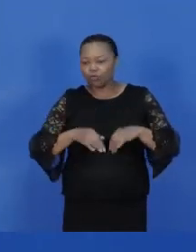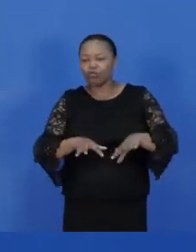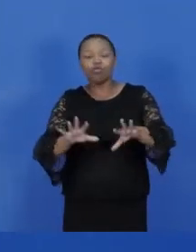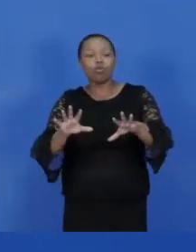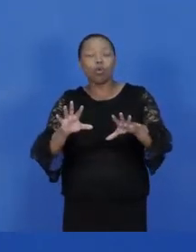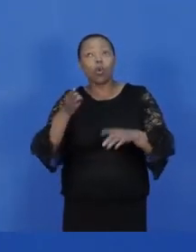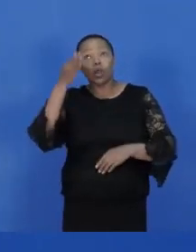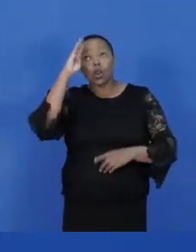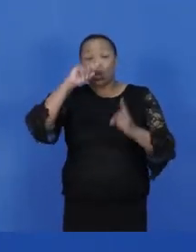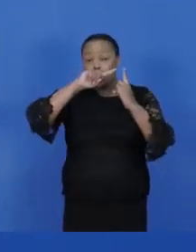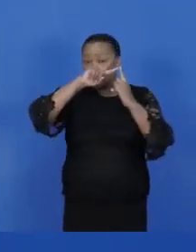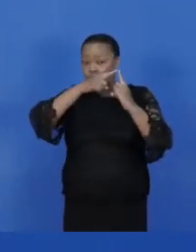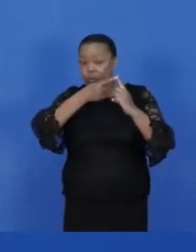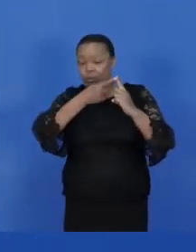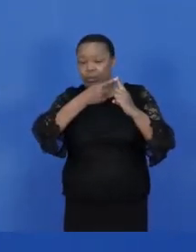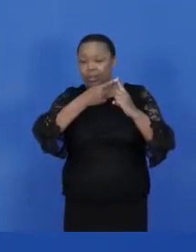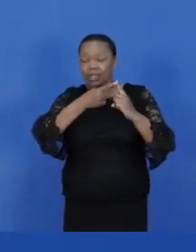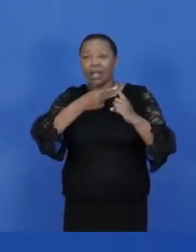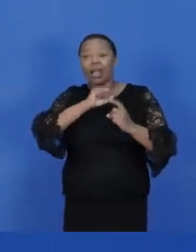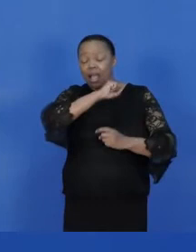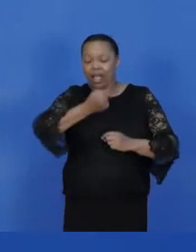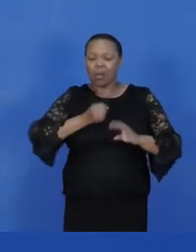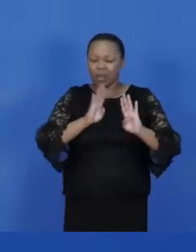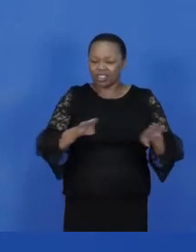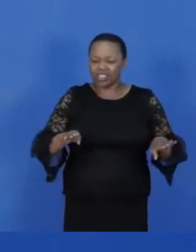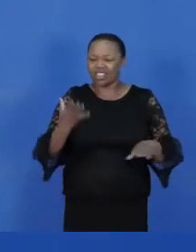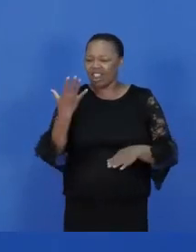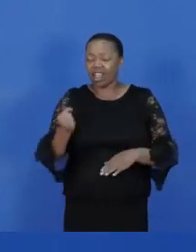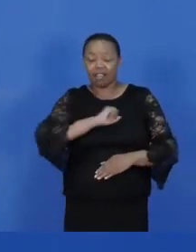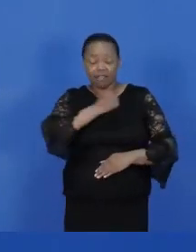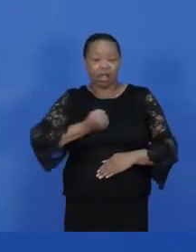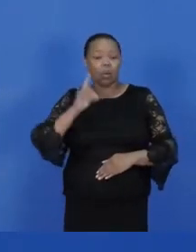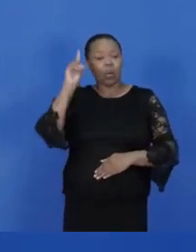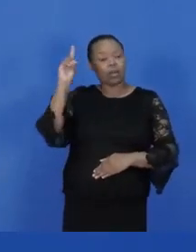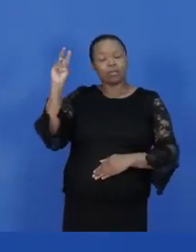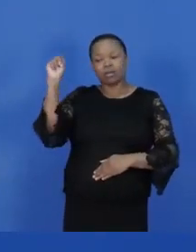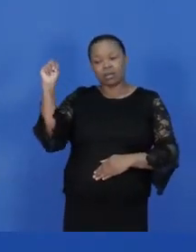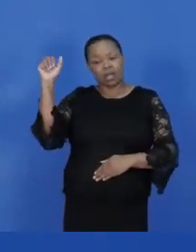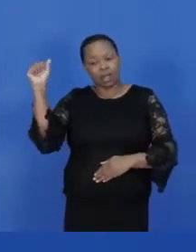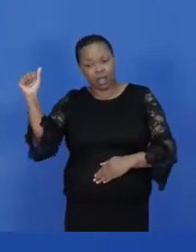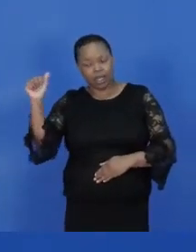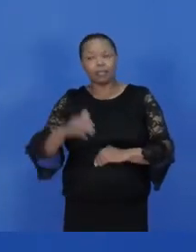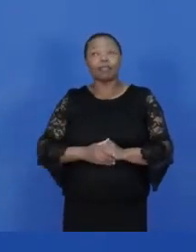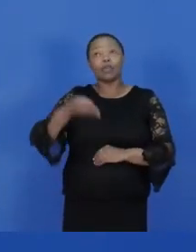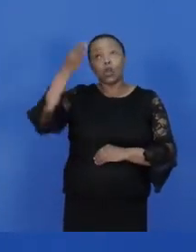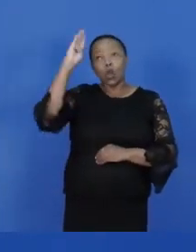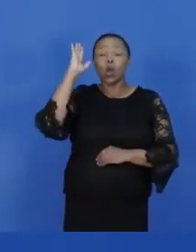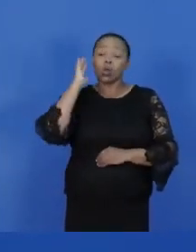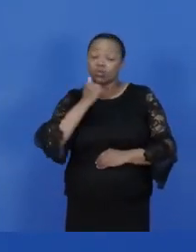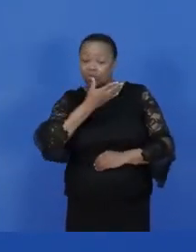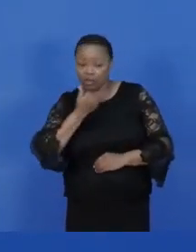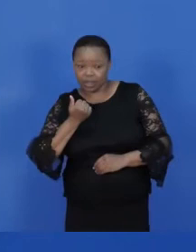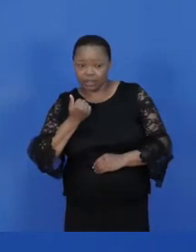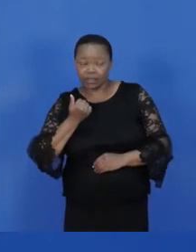and the purposes of God. Our children carry our DNA. They carry the grace of God over our lives. They carry the